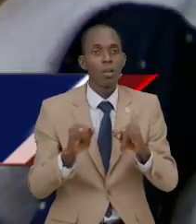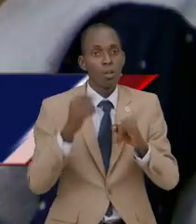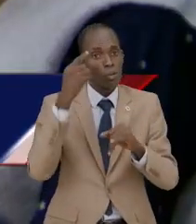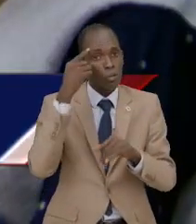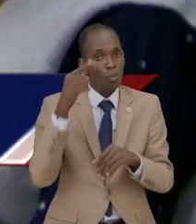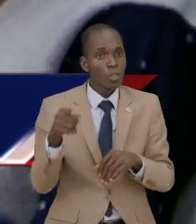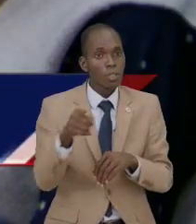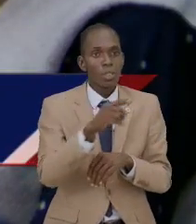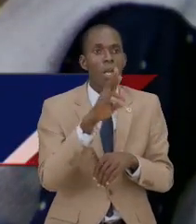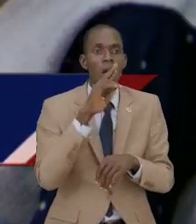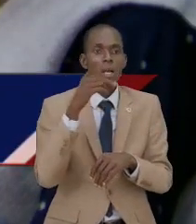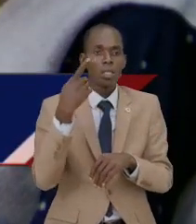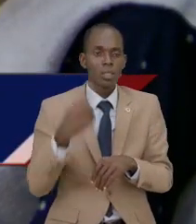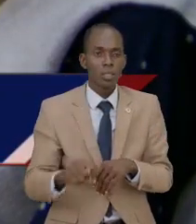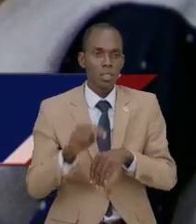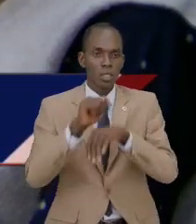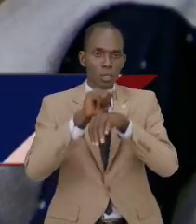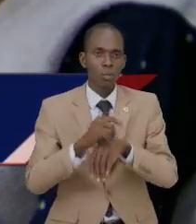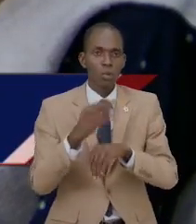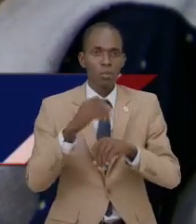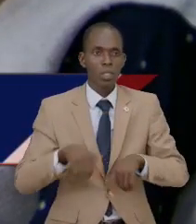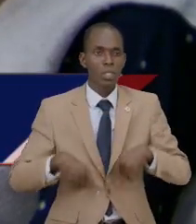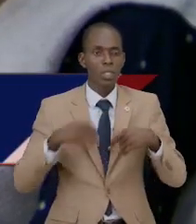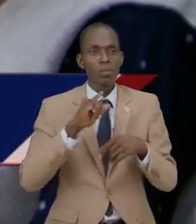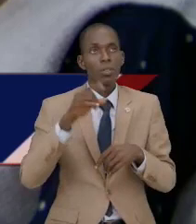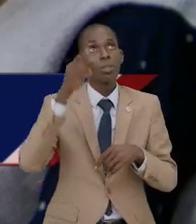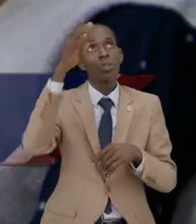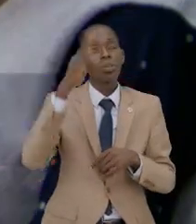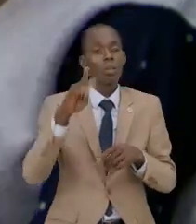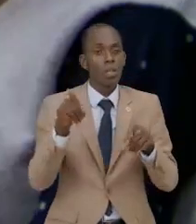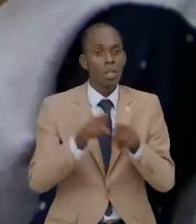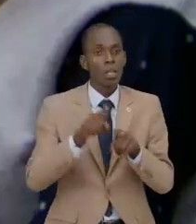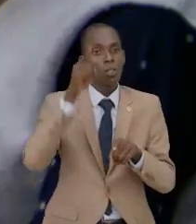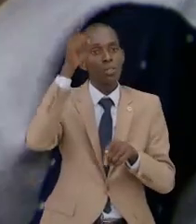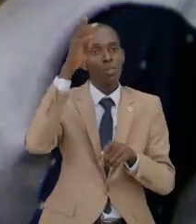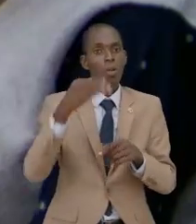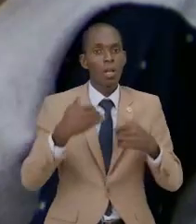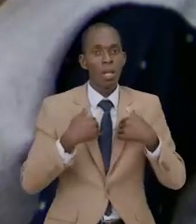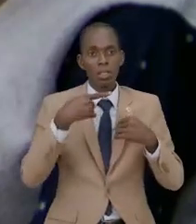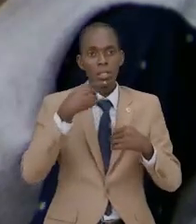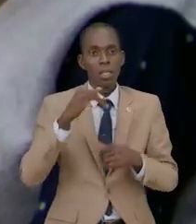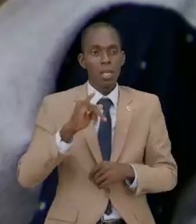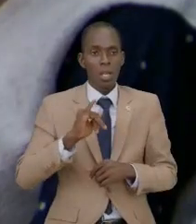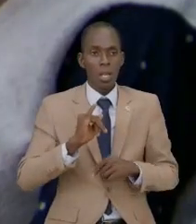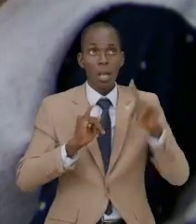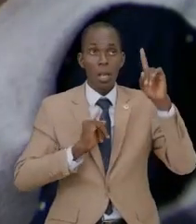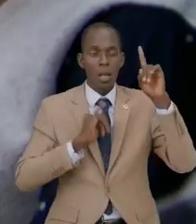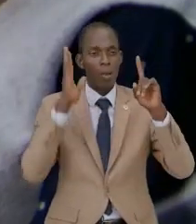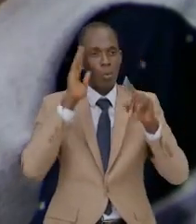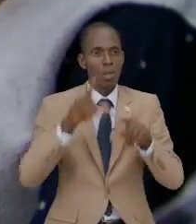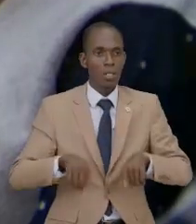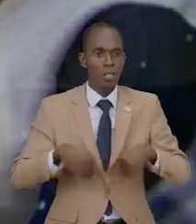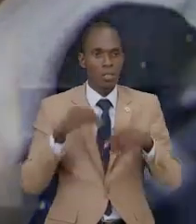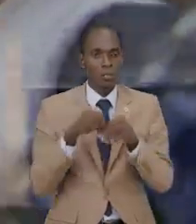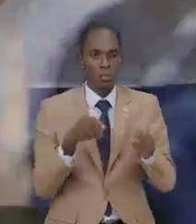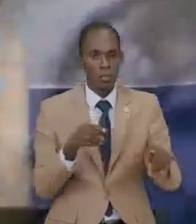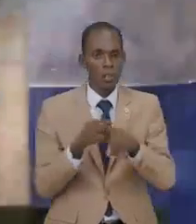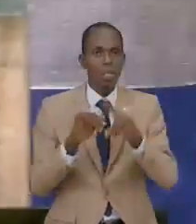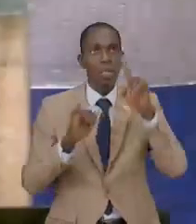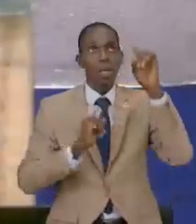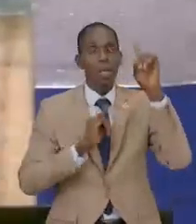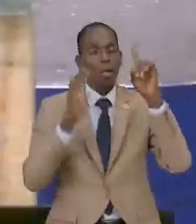the temple of the living God. As God has said, I will dwell in them. I will walk